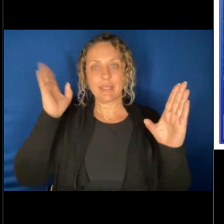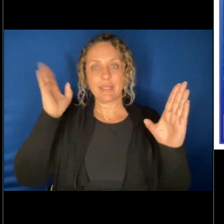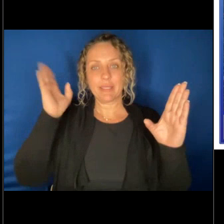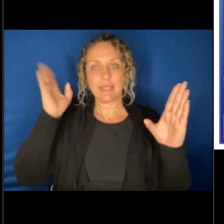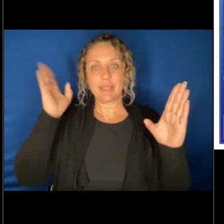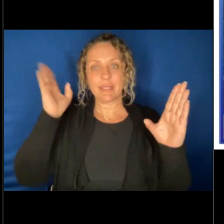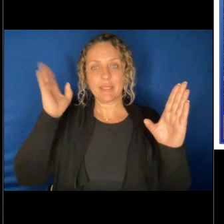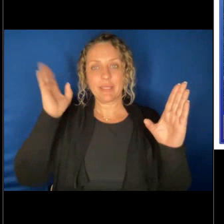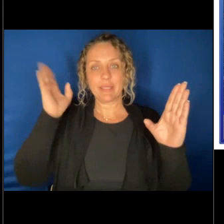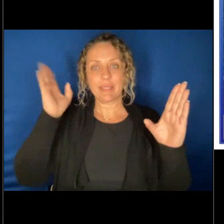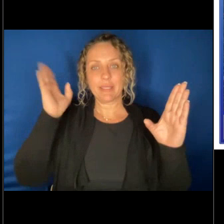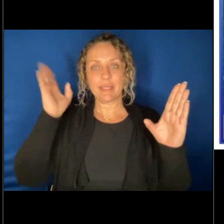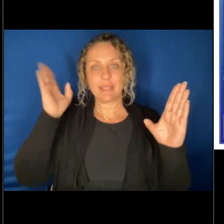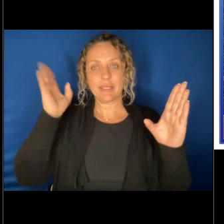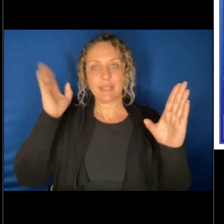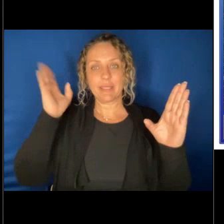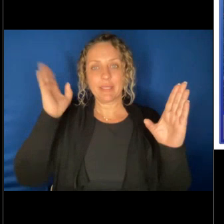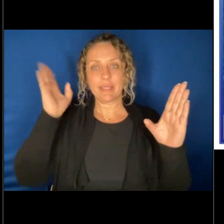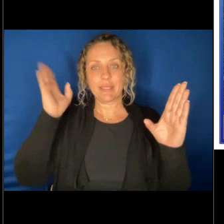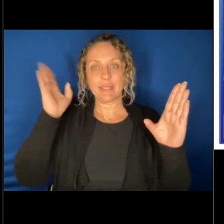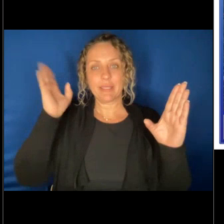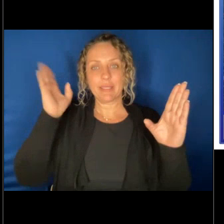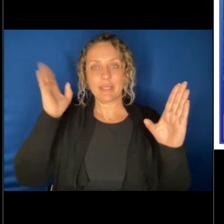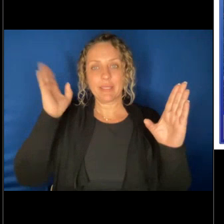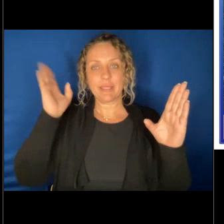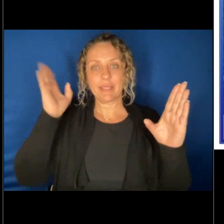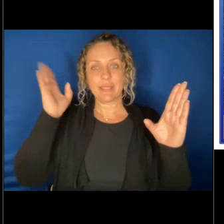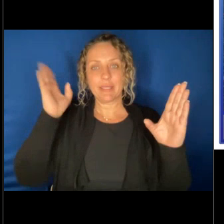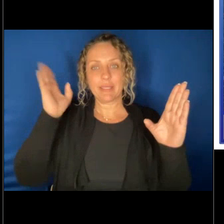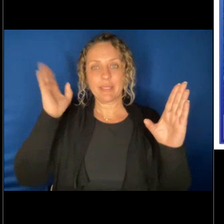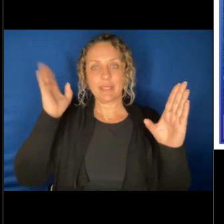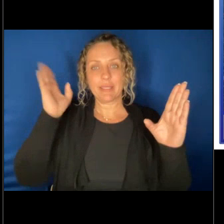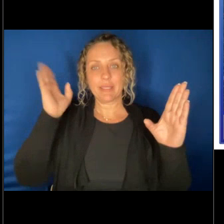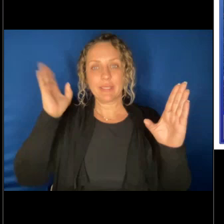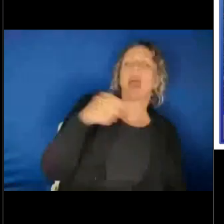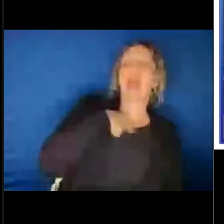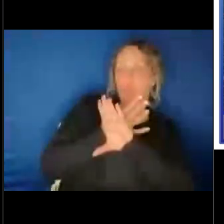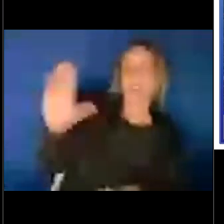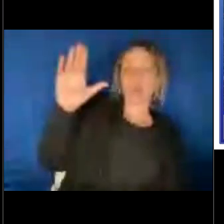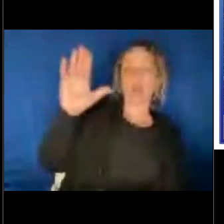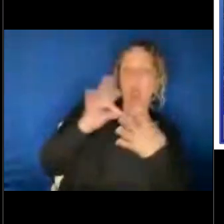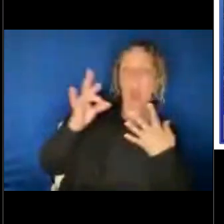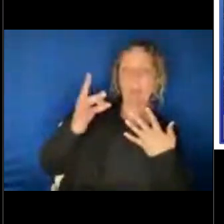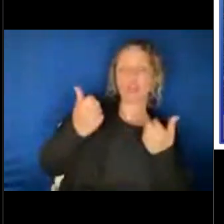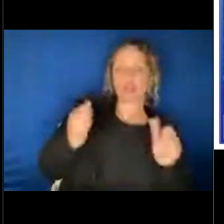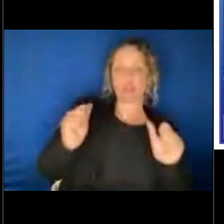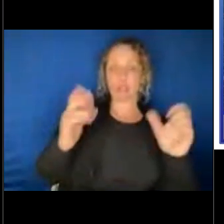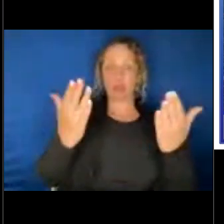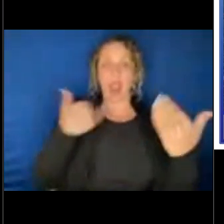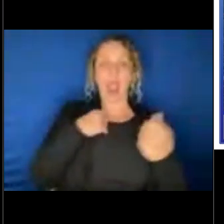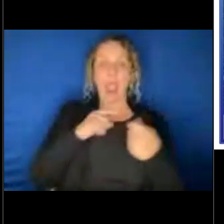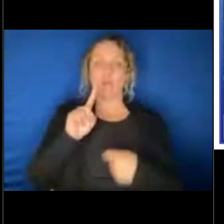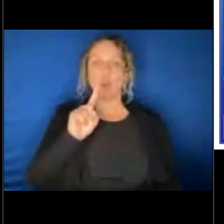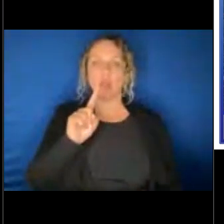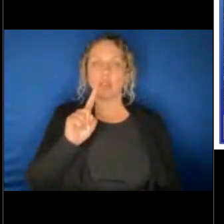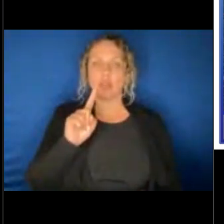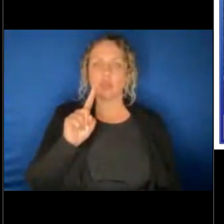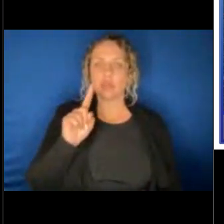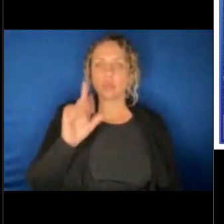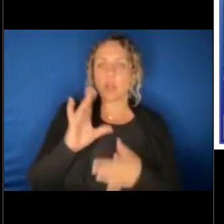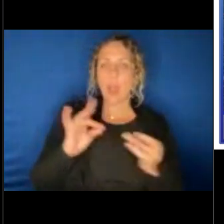Mayor Pensurga, I have the virtual audience hands raised option enabled. Right now I have one